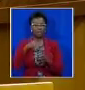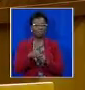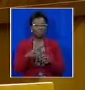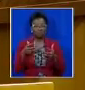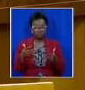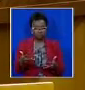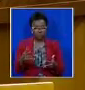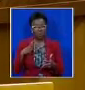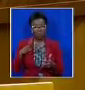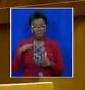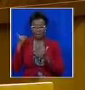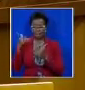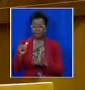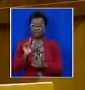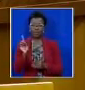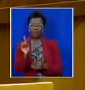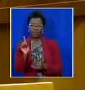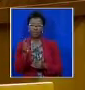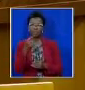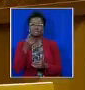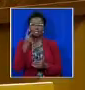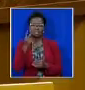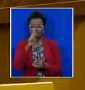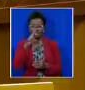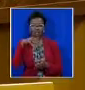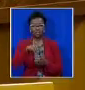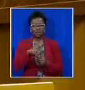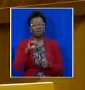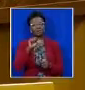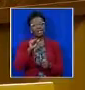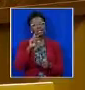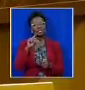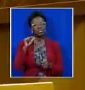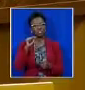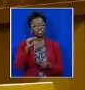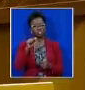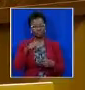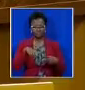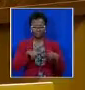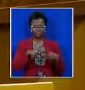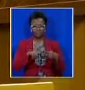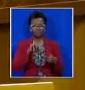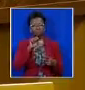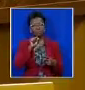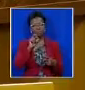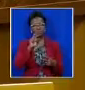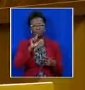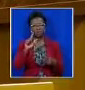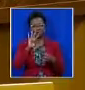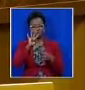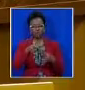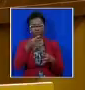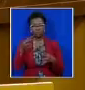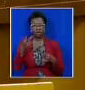not limited to, the Sustainable Development Goals, the Sendai Framework for Disaster Risk